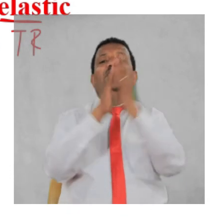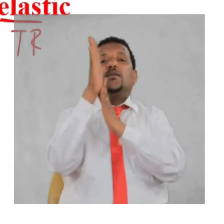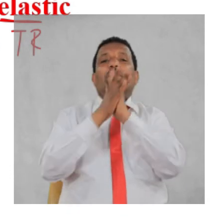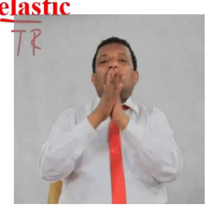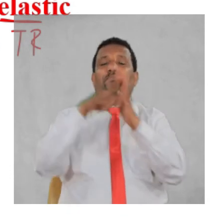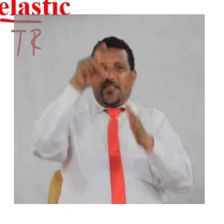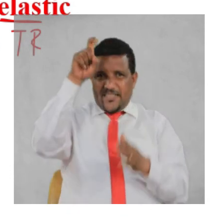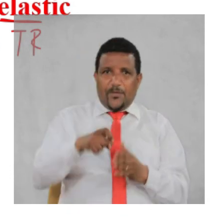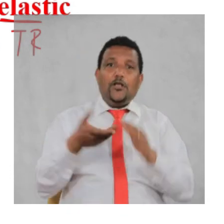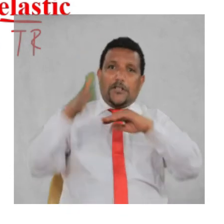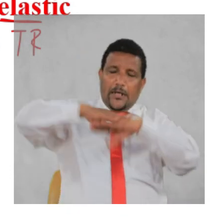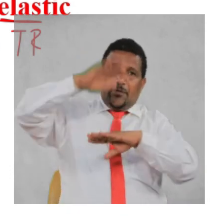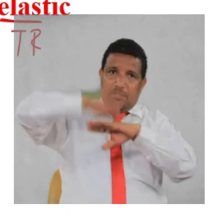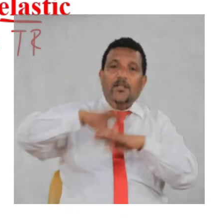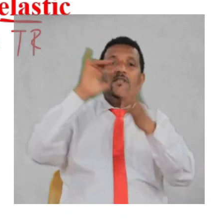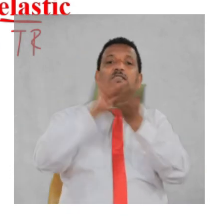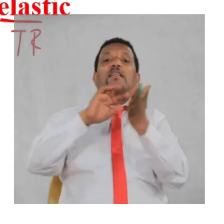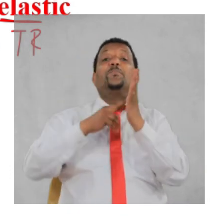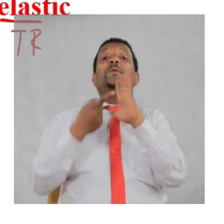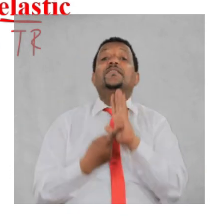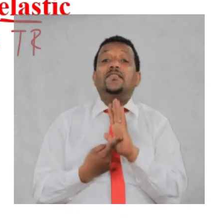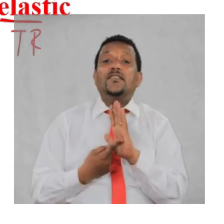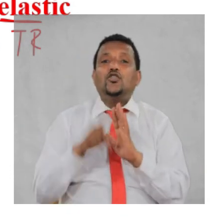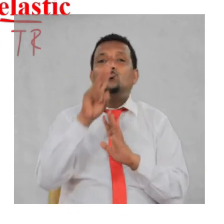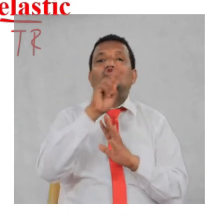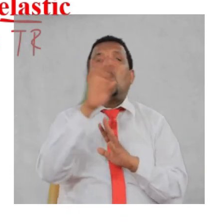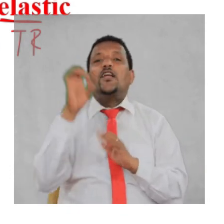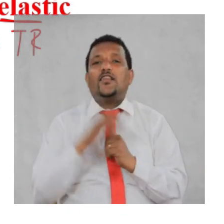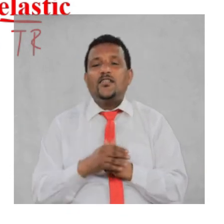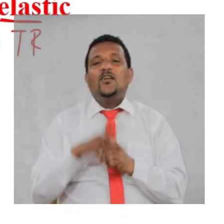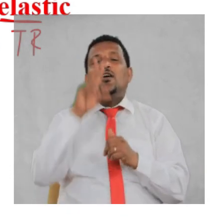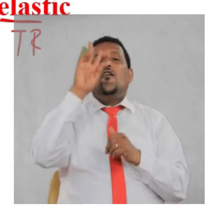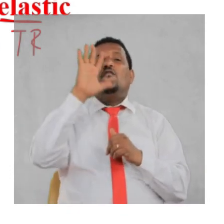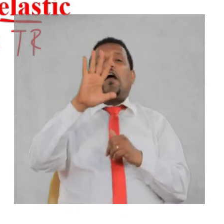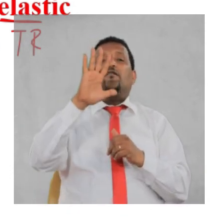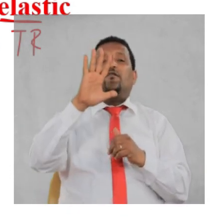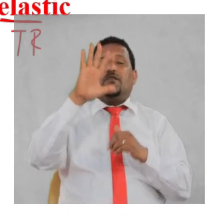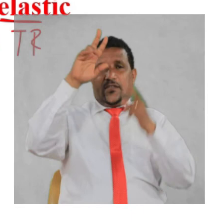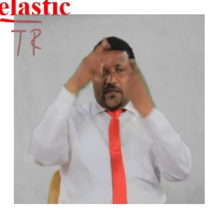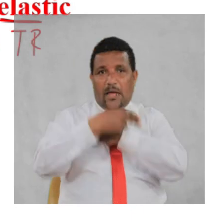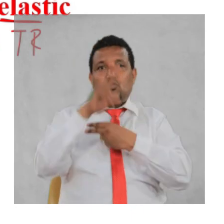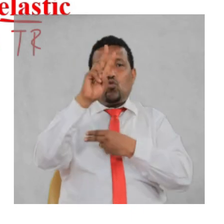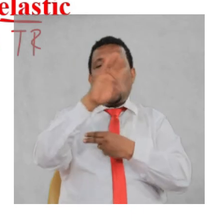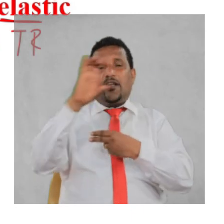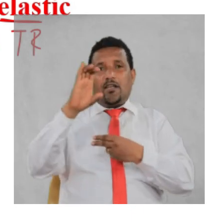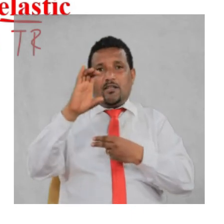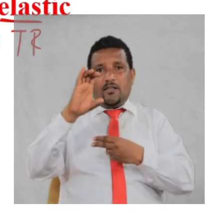be doubled. That means it is 200. 5 times 200 is